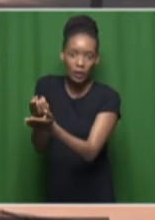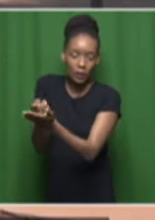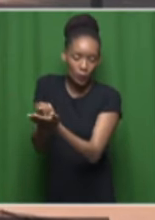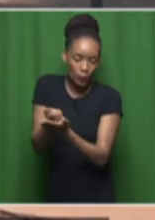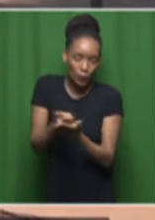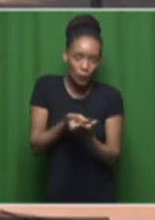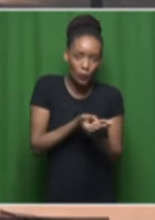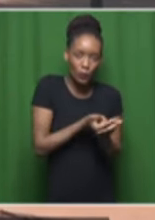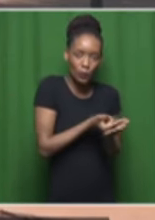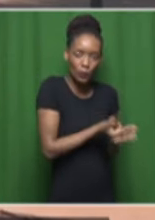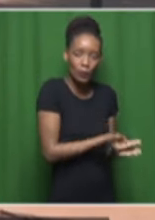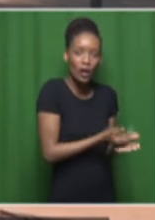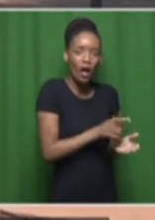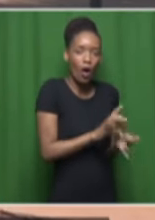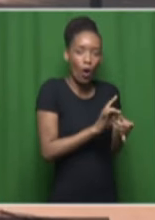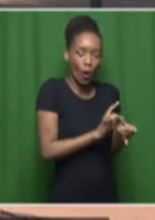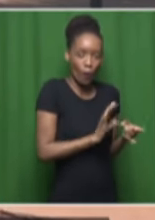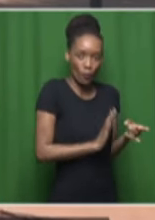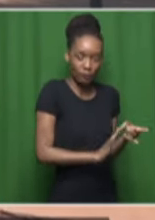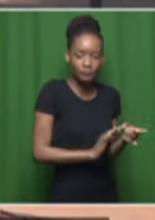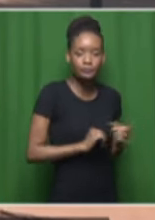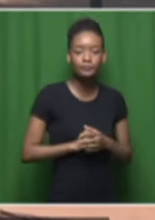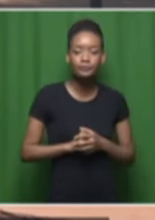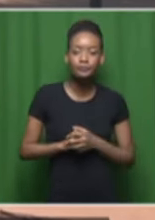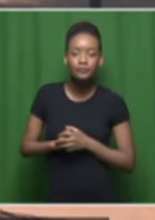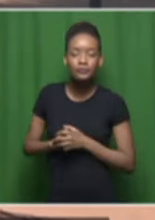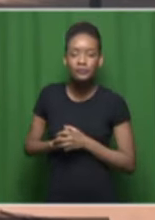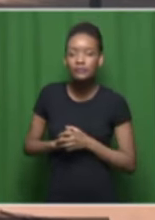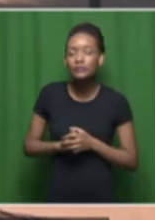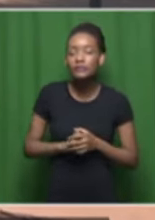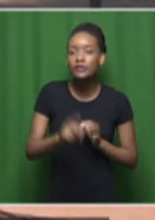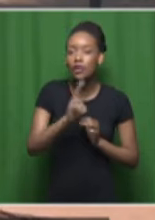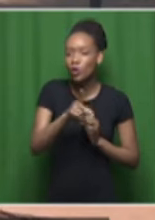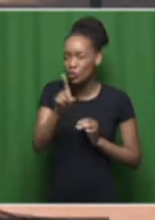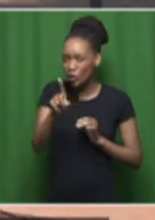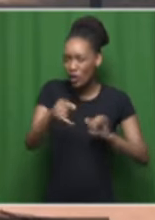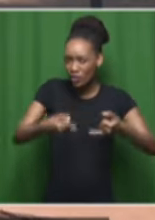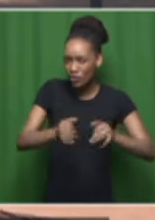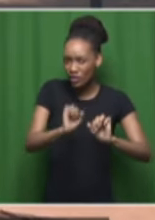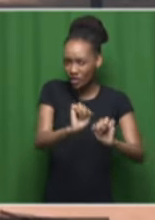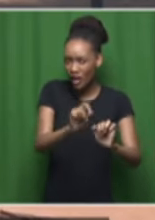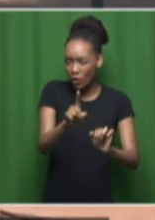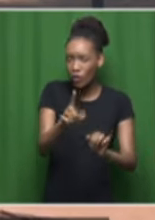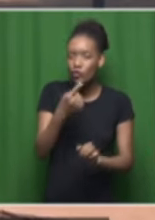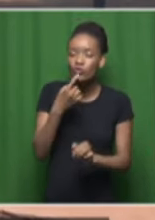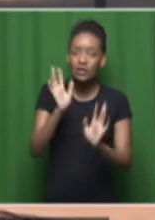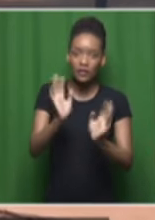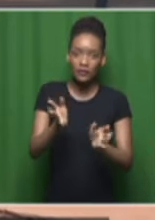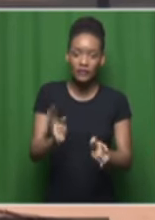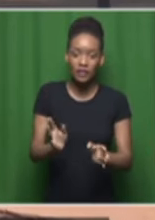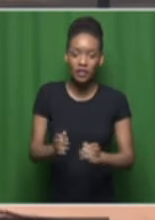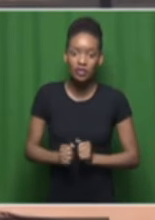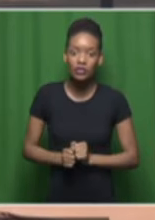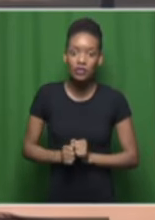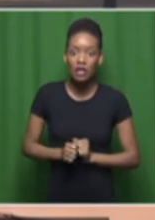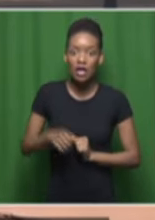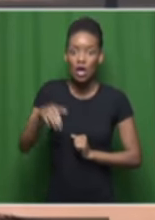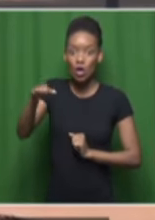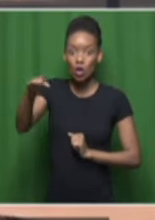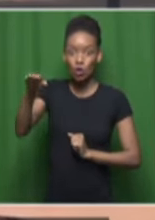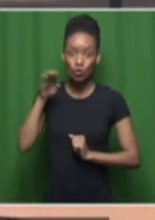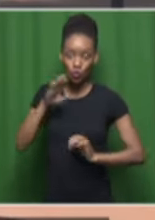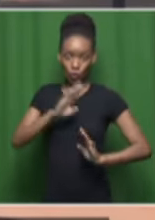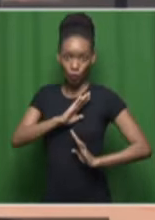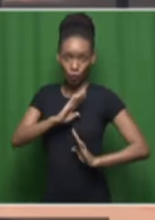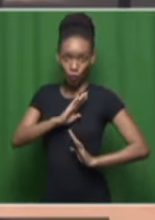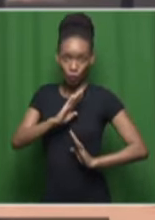journey home. You also mentioned importantly there, Leanne, as well in your introduction, that Amabutho, the AmaZulu regiments,